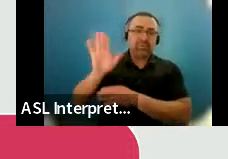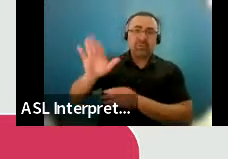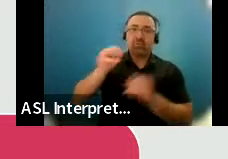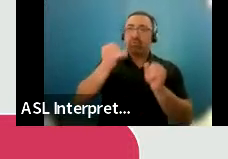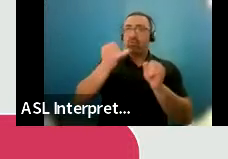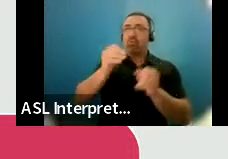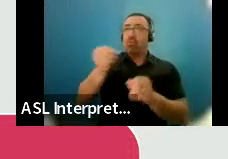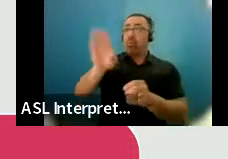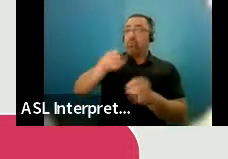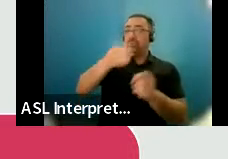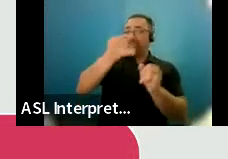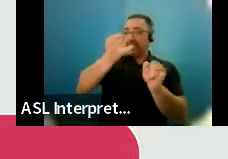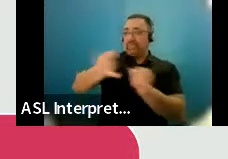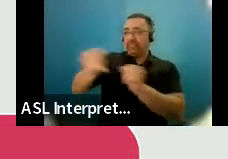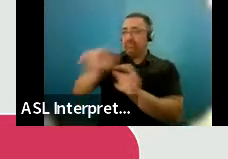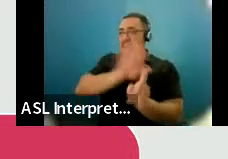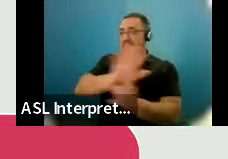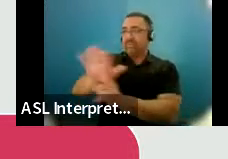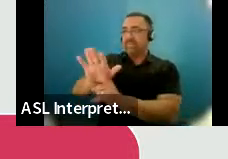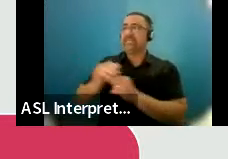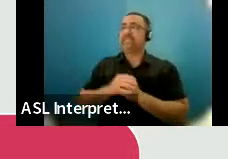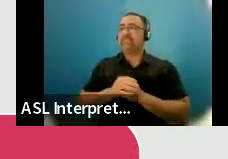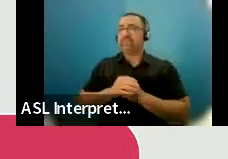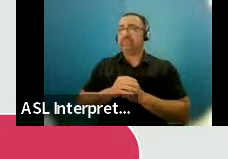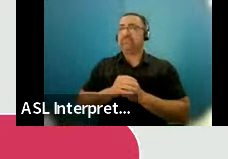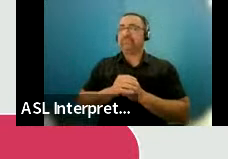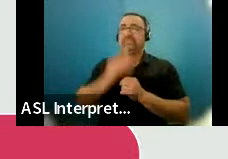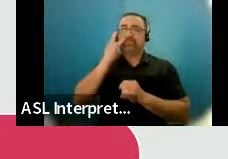individual experiences. Next.